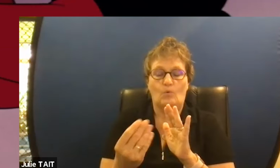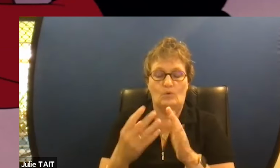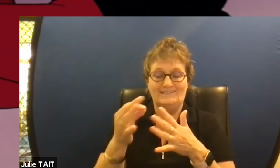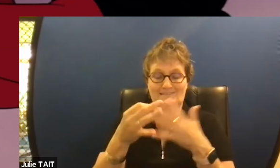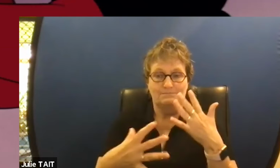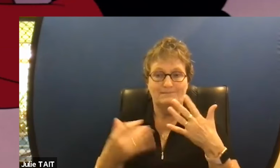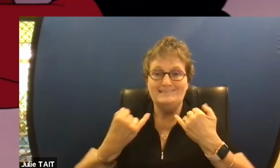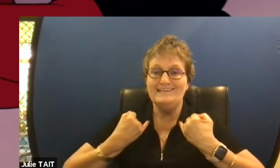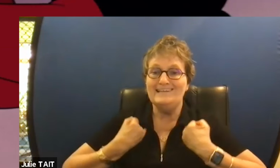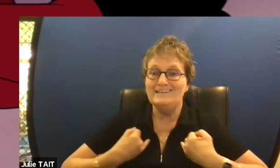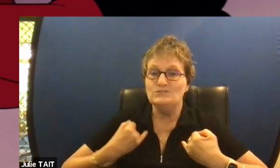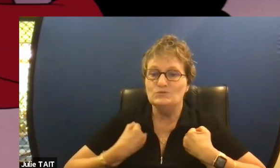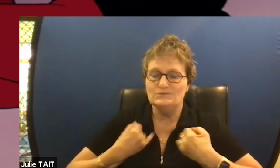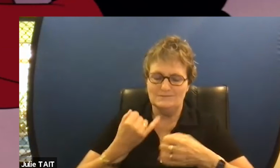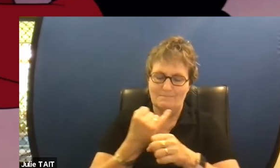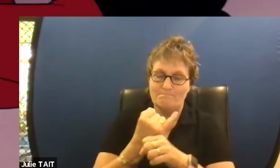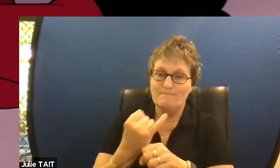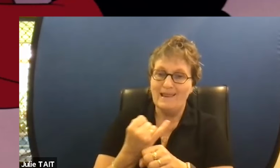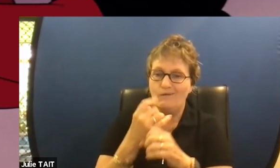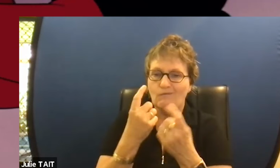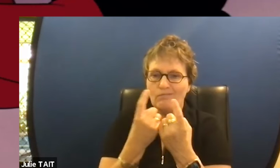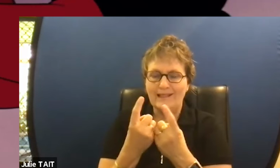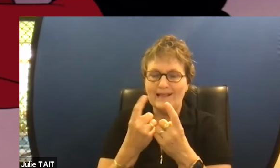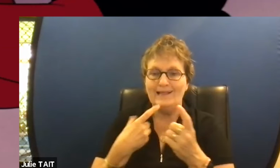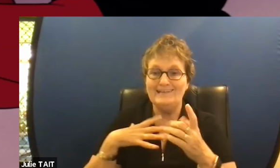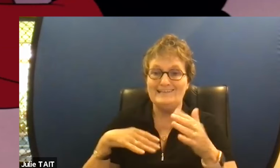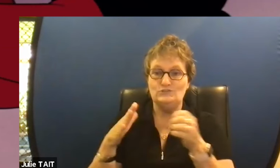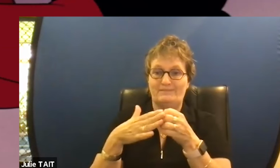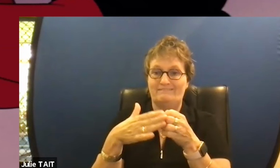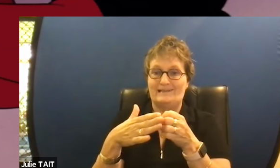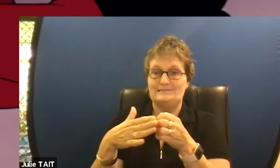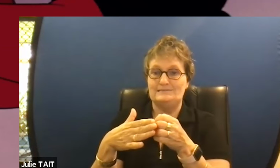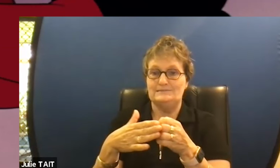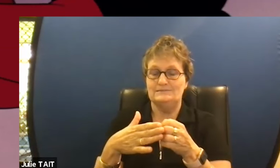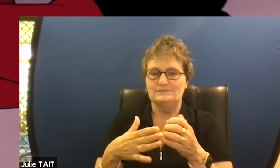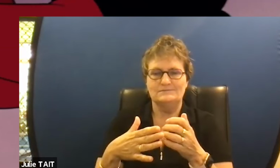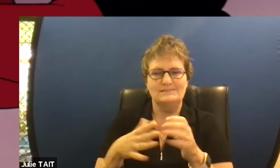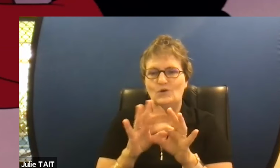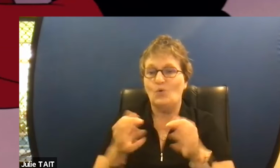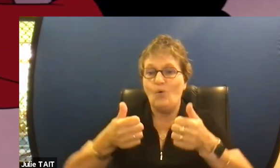it's a medical condition and it should be fixed. And it is not good.